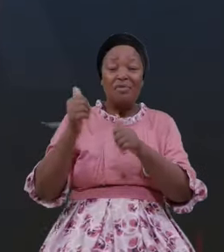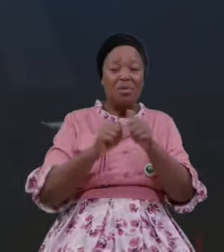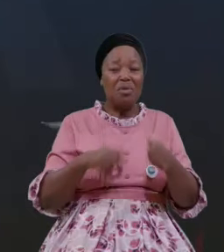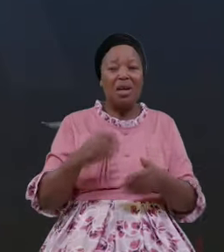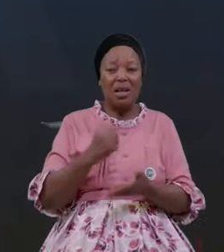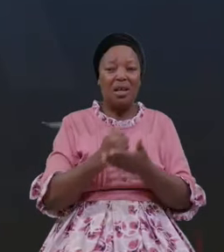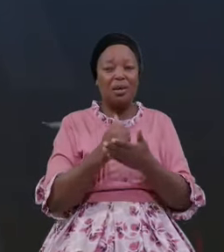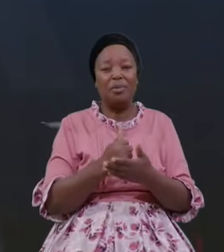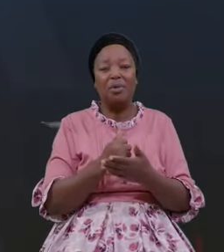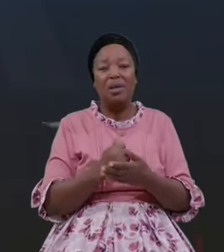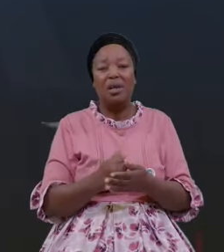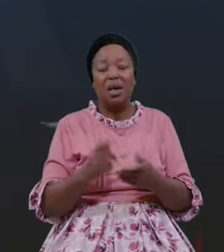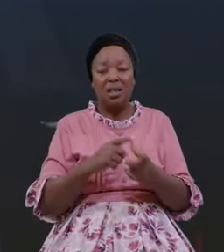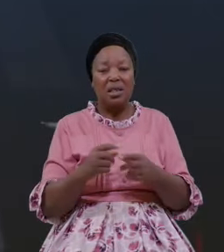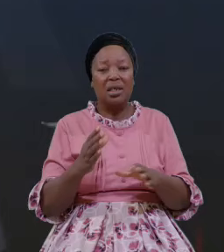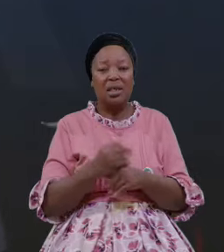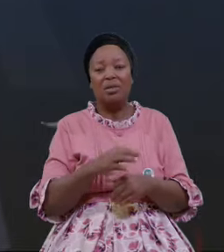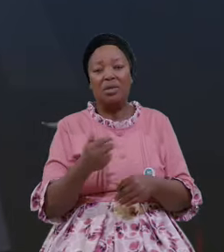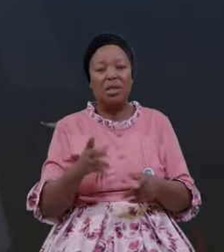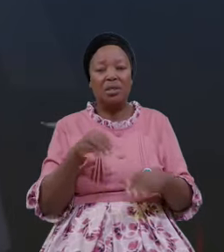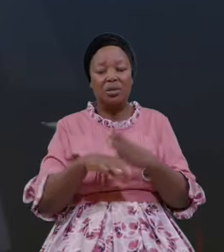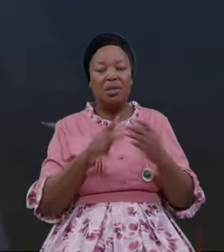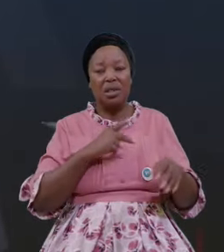mind. Massive, incredible